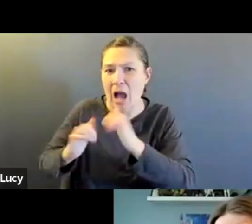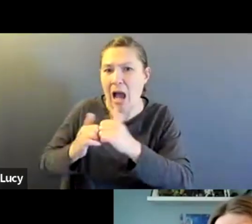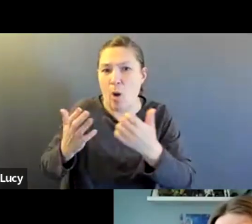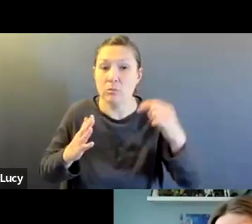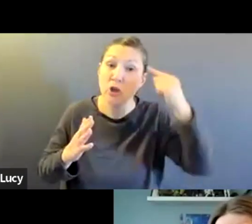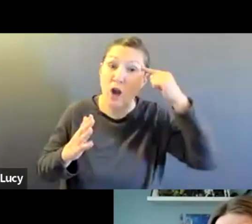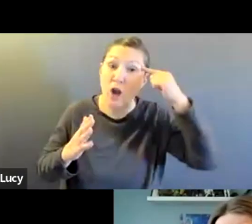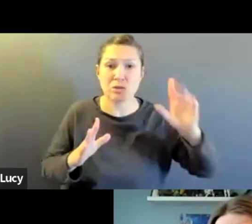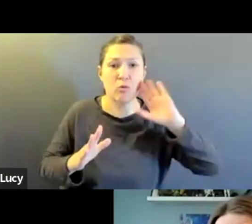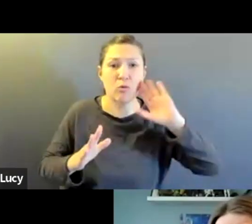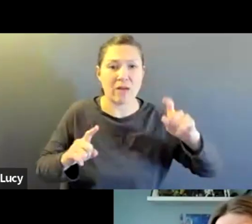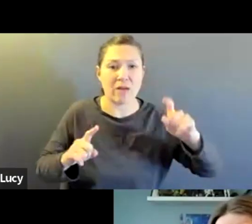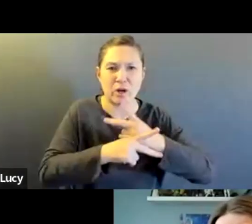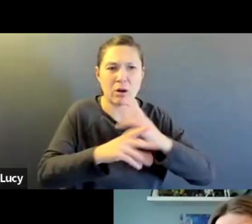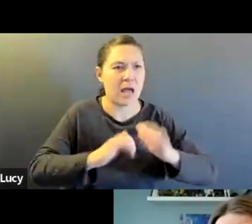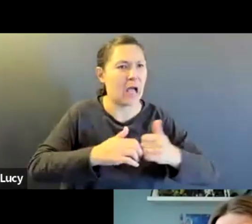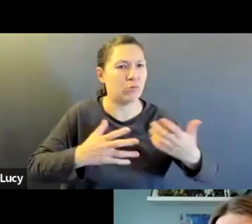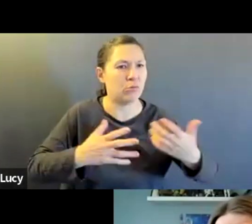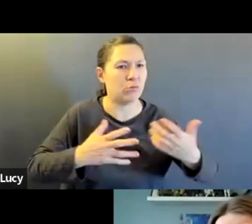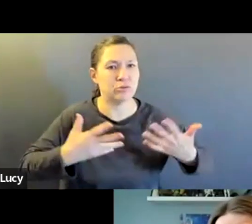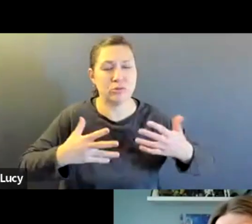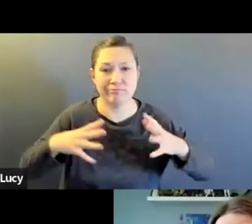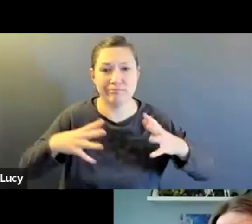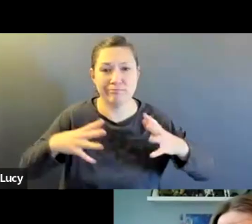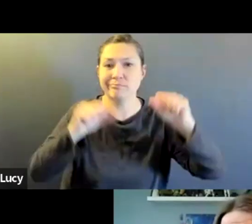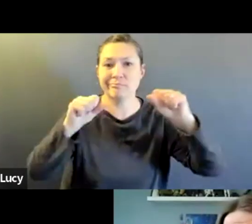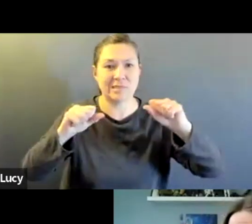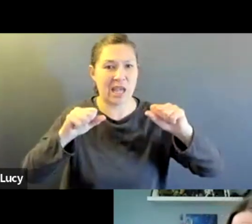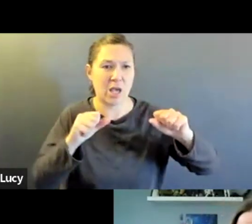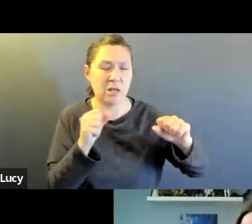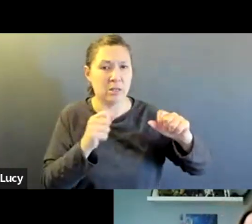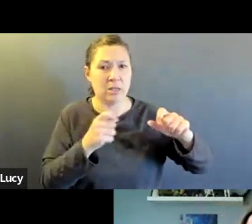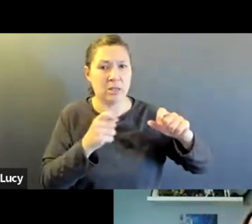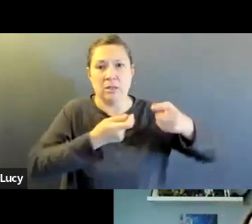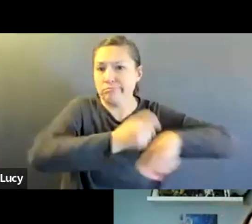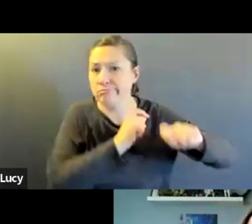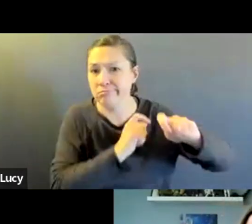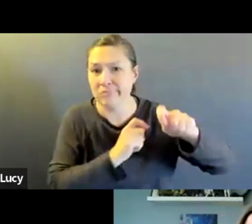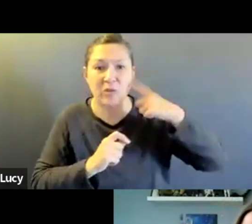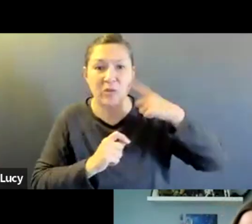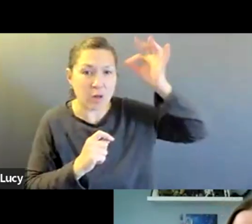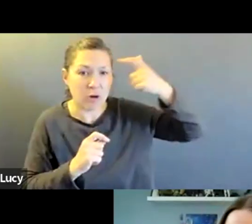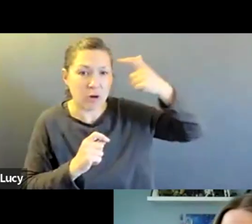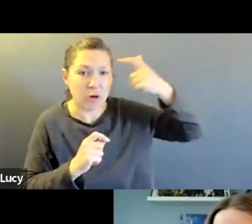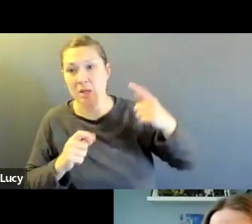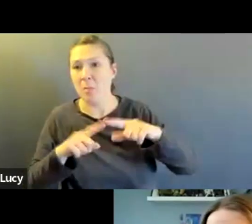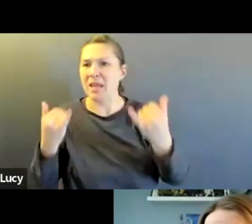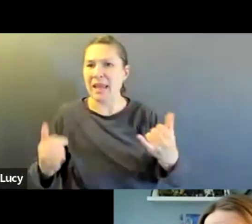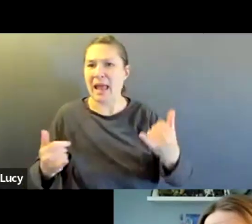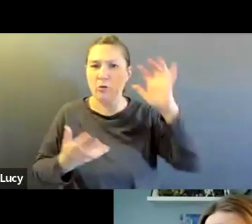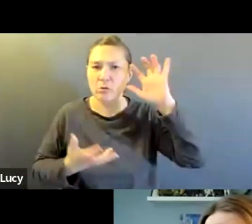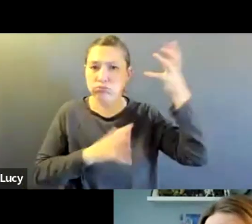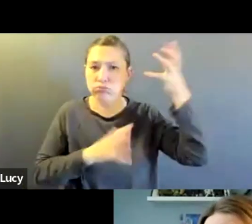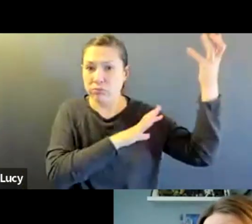But where we are is in this kind of place of chaotic unknowing and